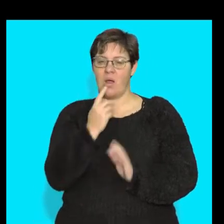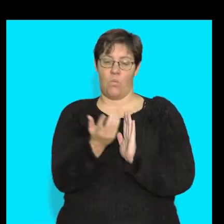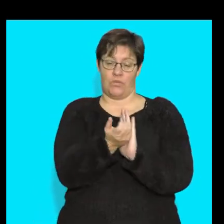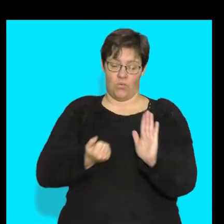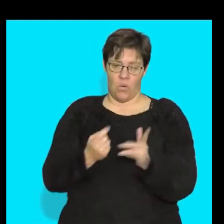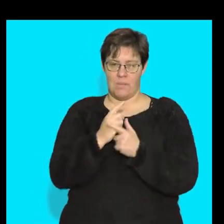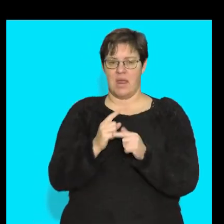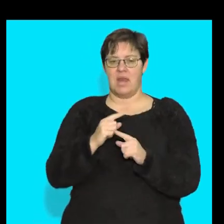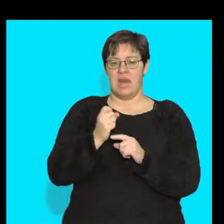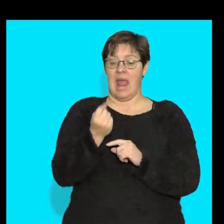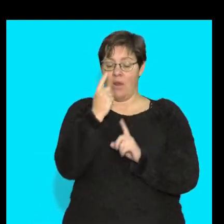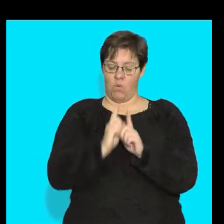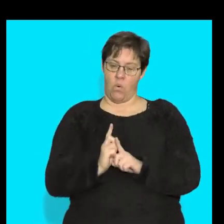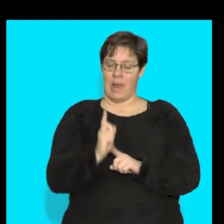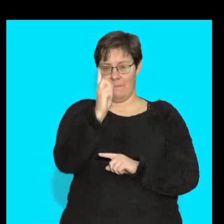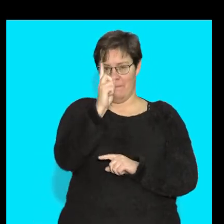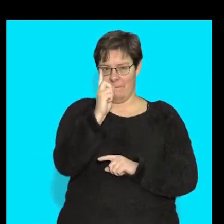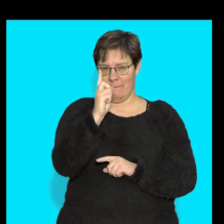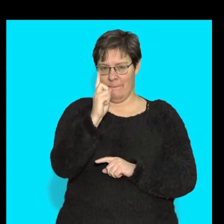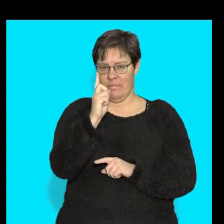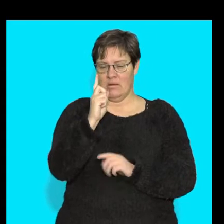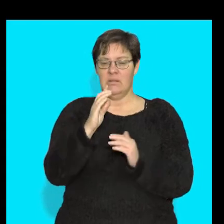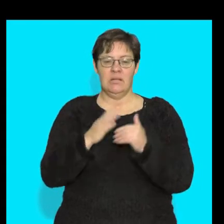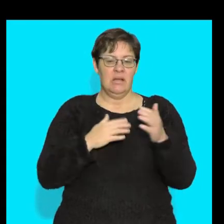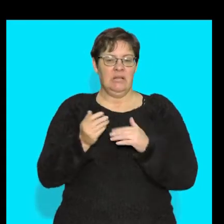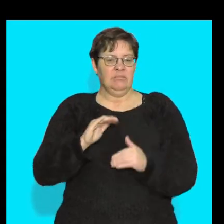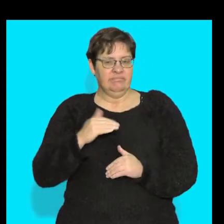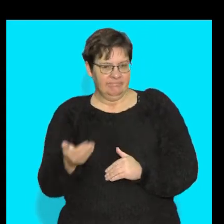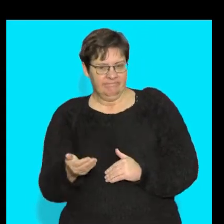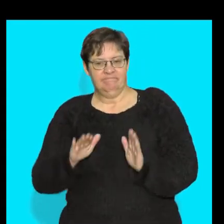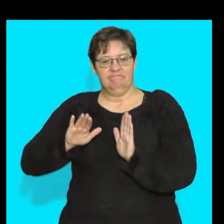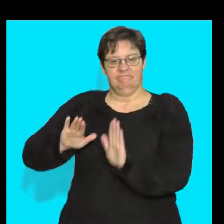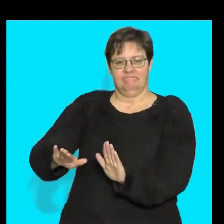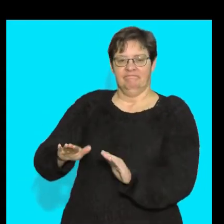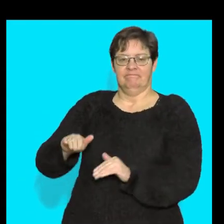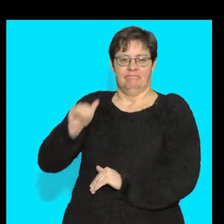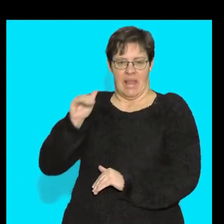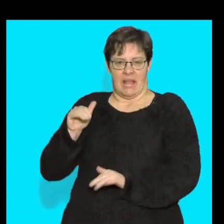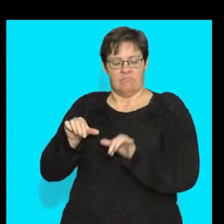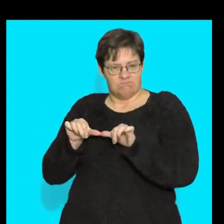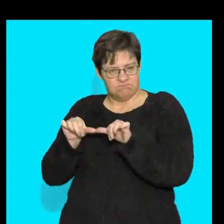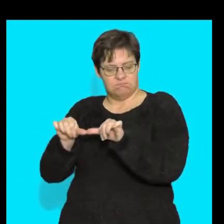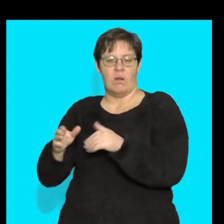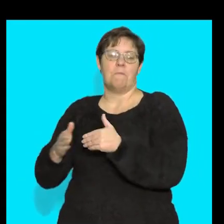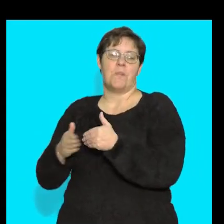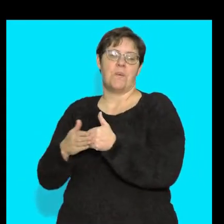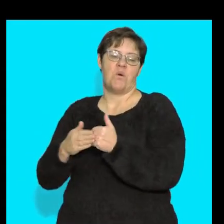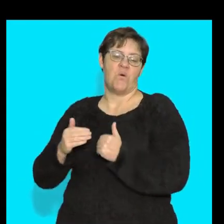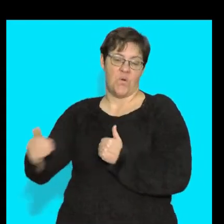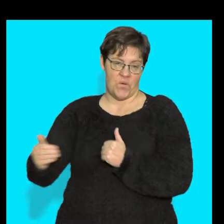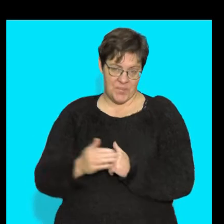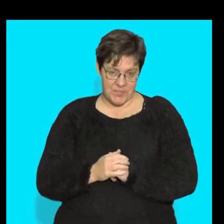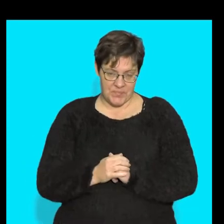that 1,500, and then whatever that's remaining will be left in the bank to mature in the duration that